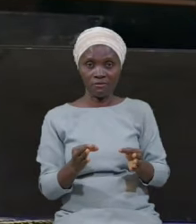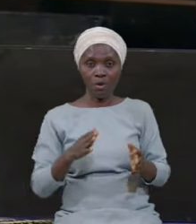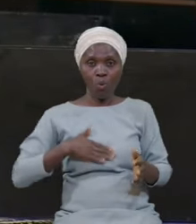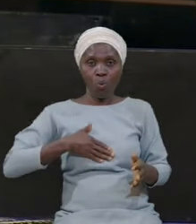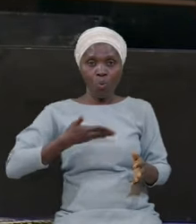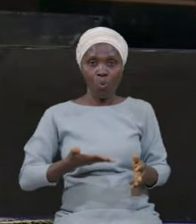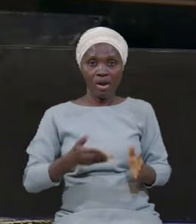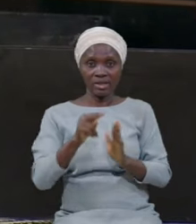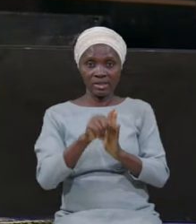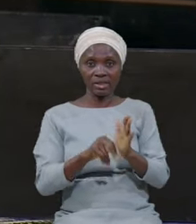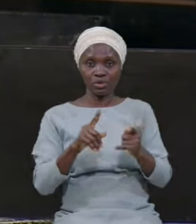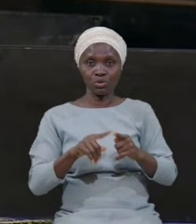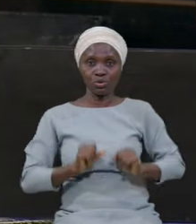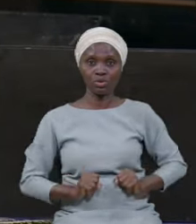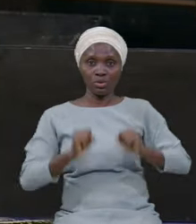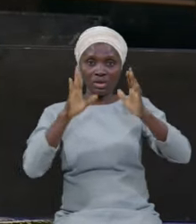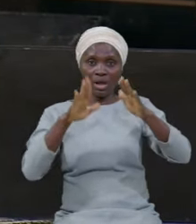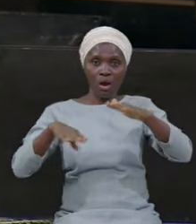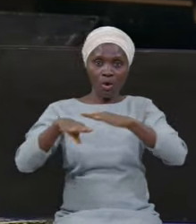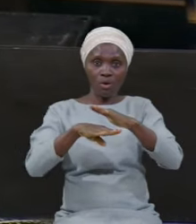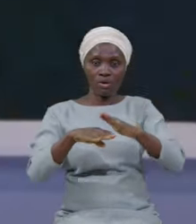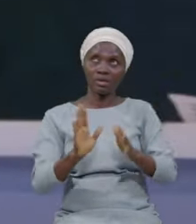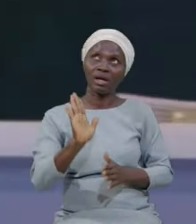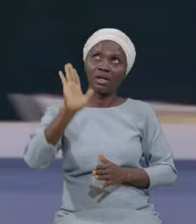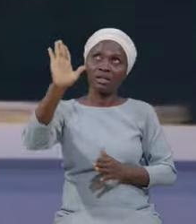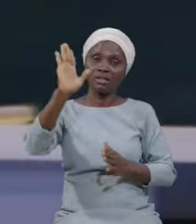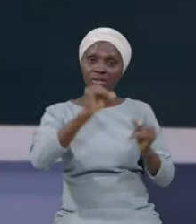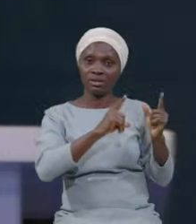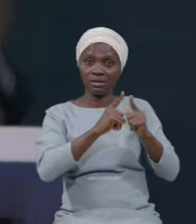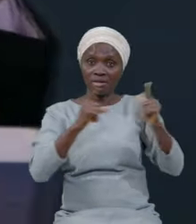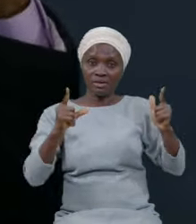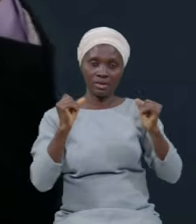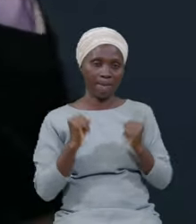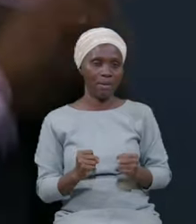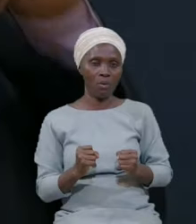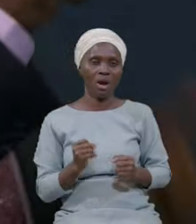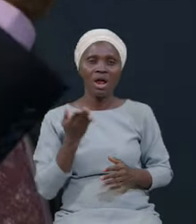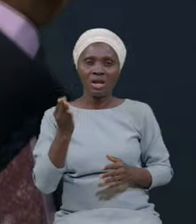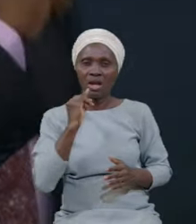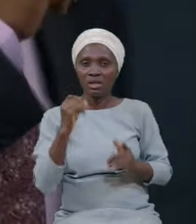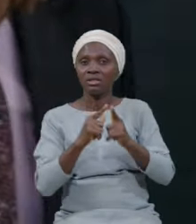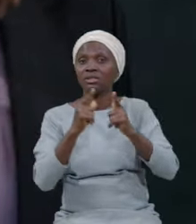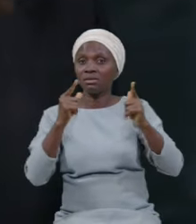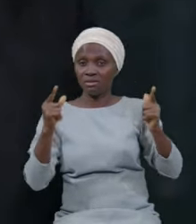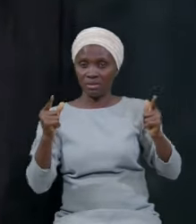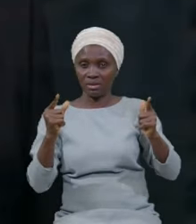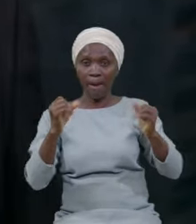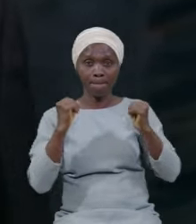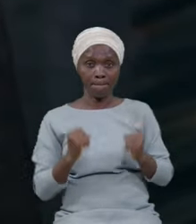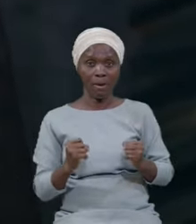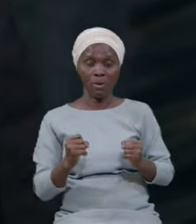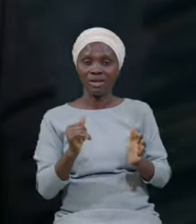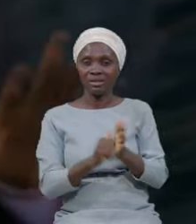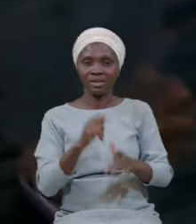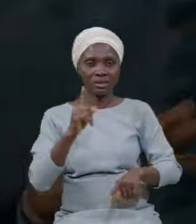under his supernatural power. There is the supernatural power that cannot fail, that will